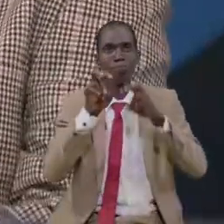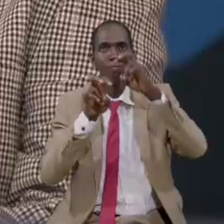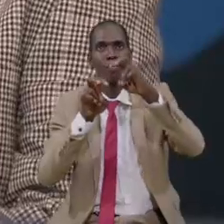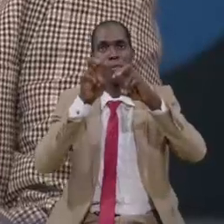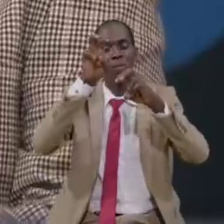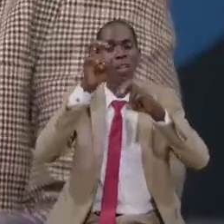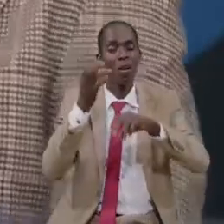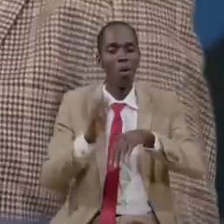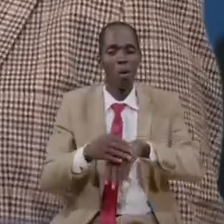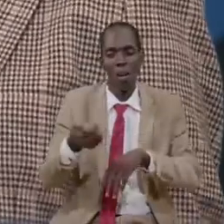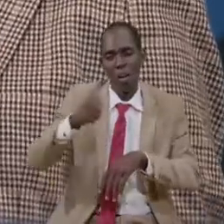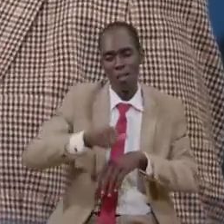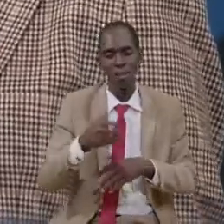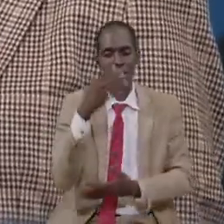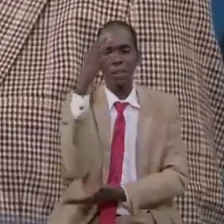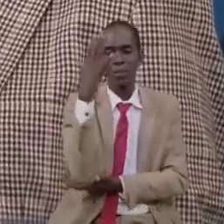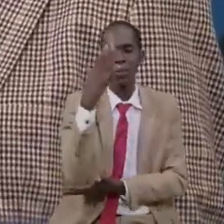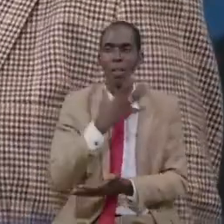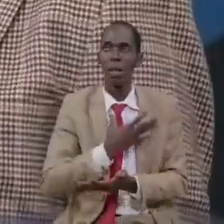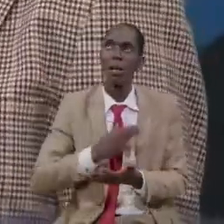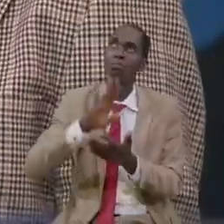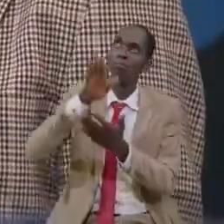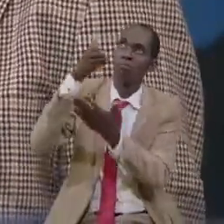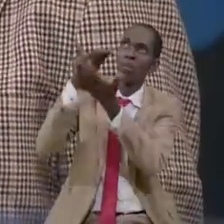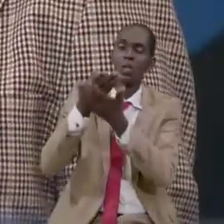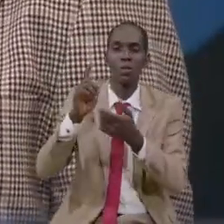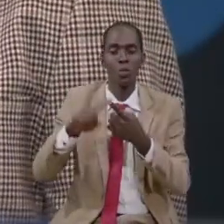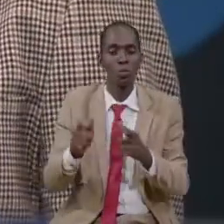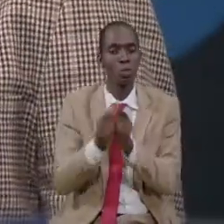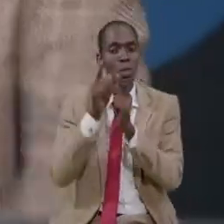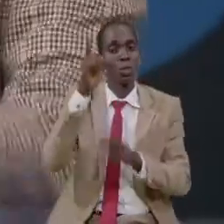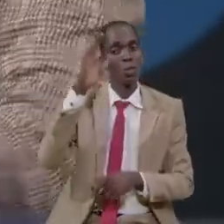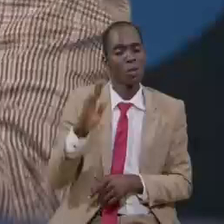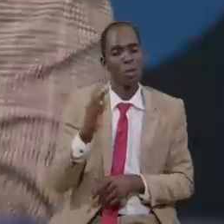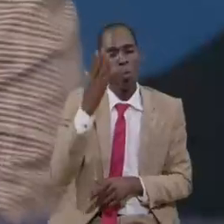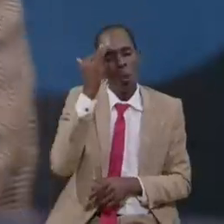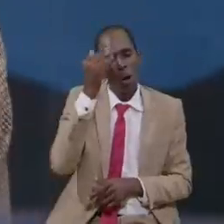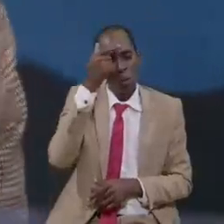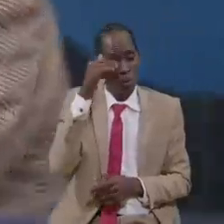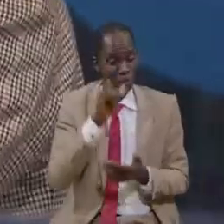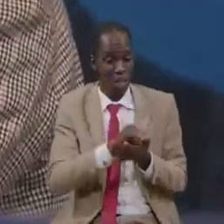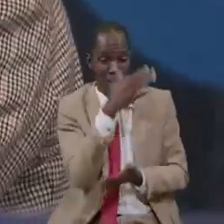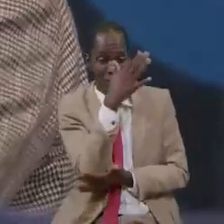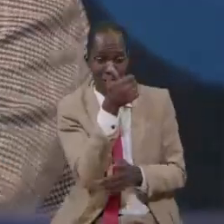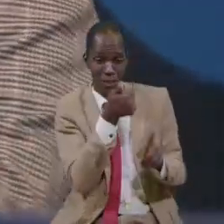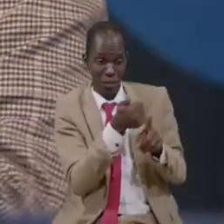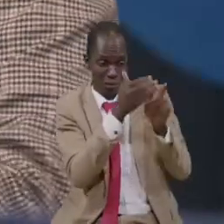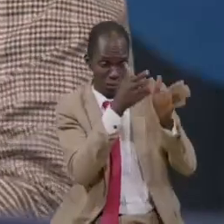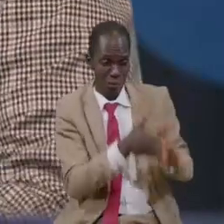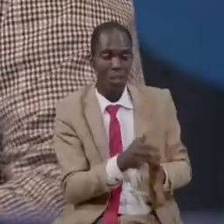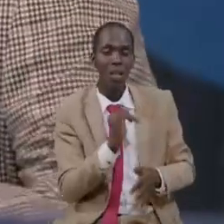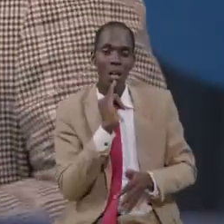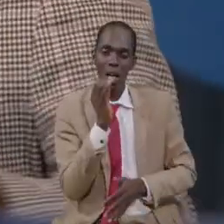to God. The tree itself is cursed. And because the tree